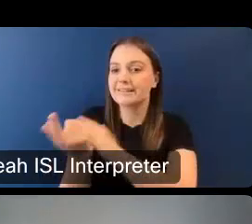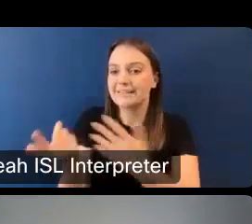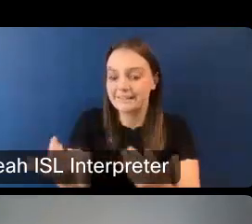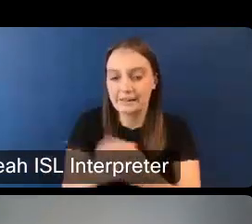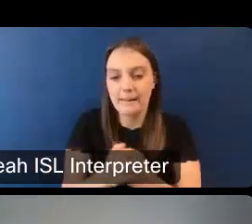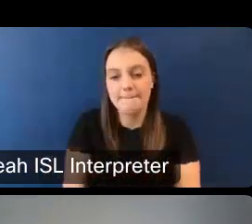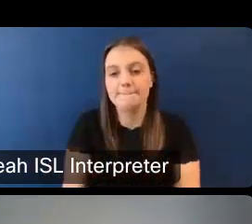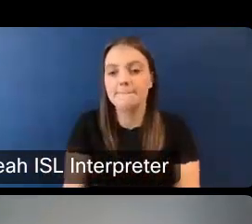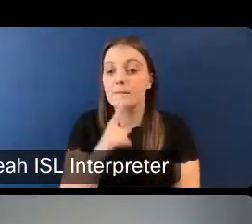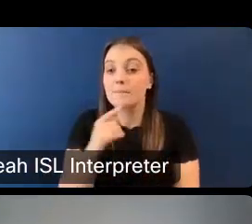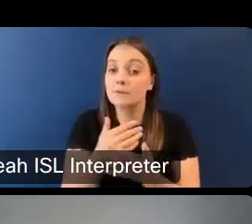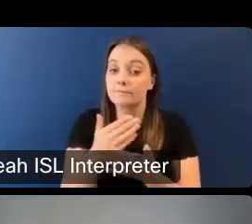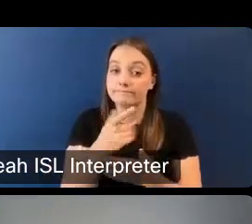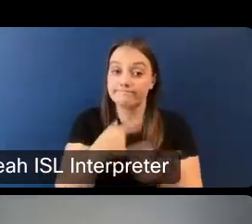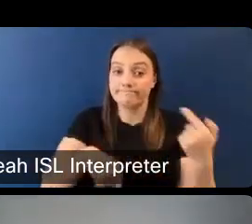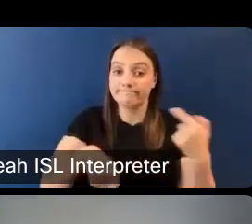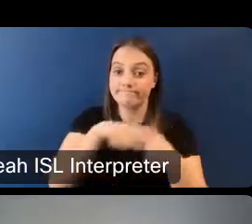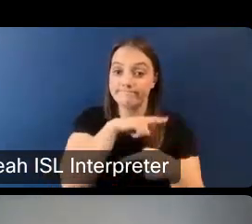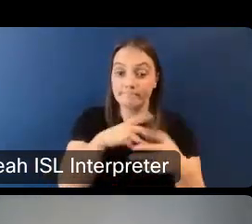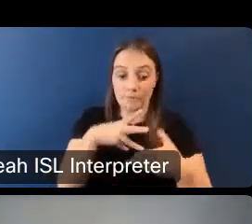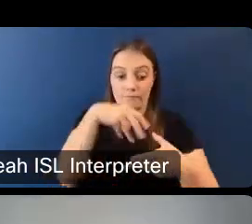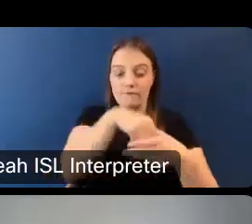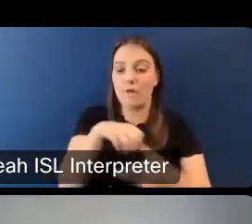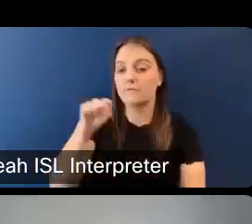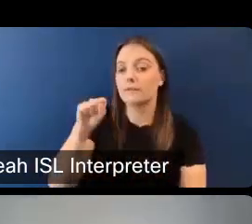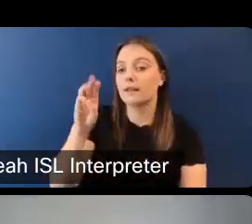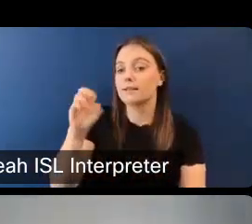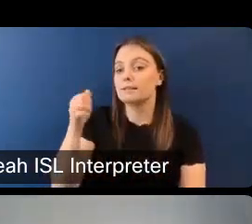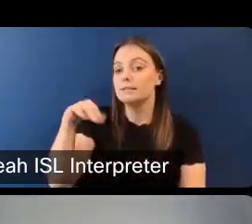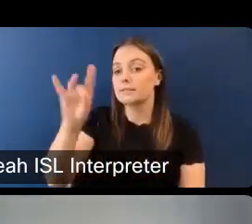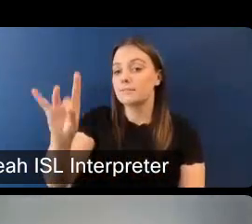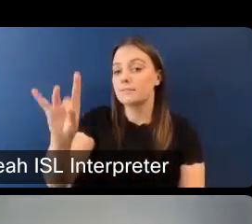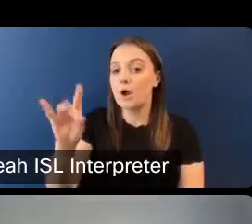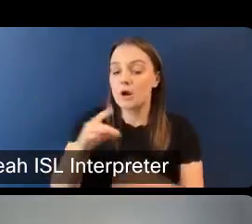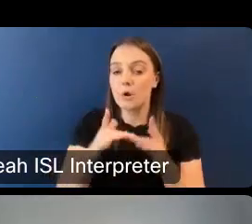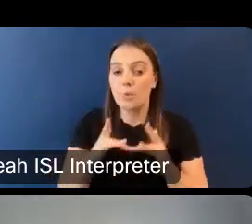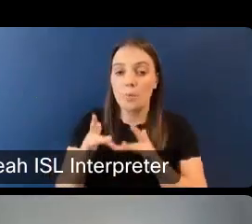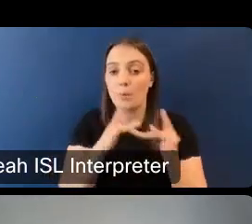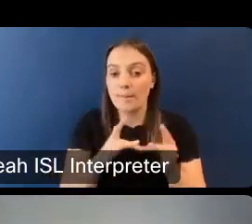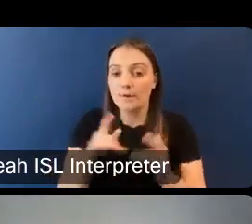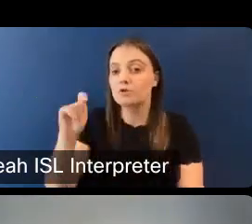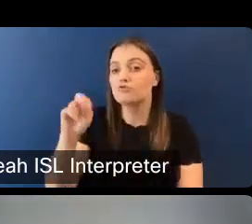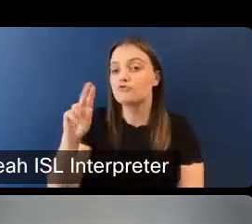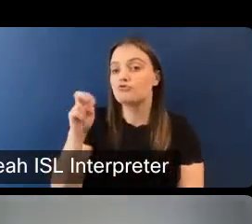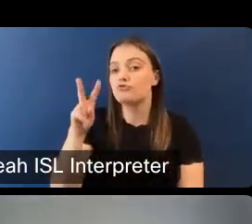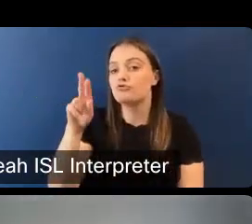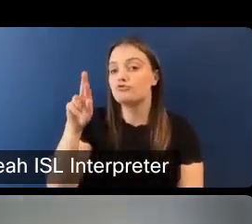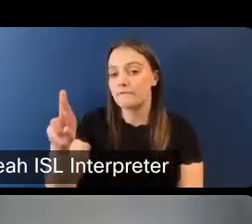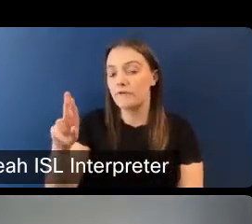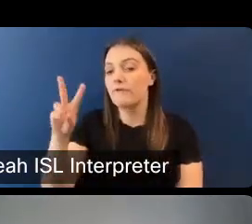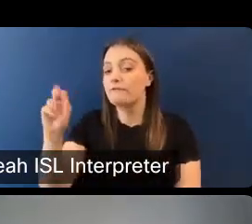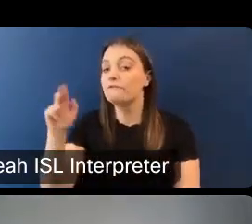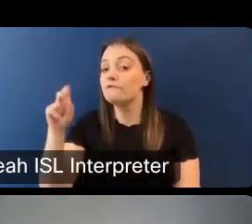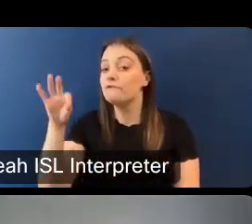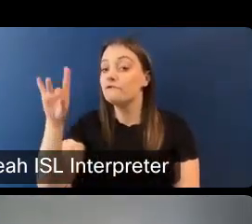joined a webinar, a SPARK webinar, where Trevor Vaughns spoke. He is a public service design